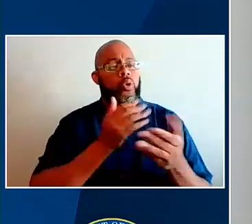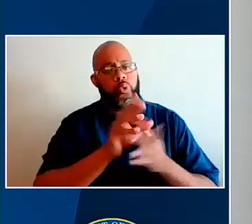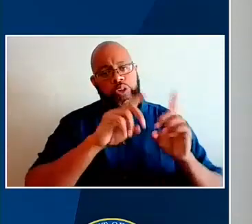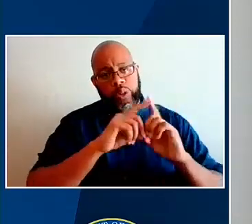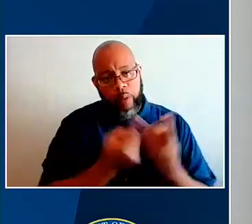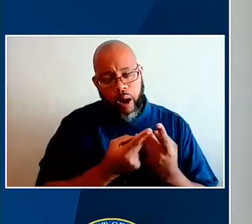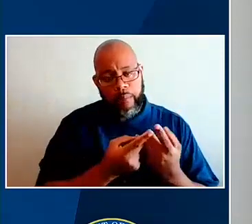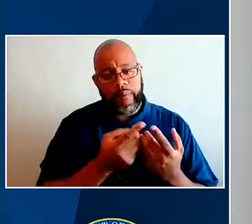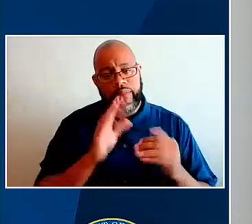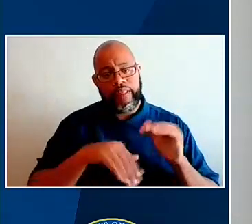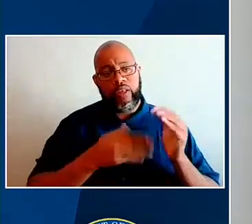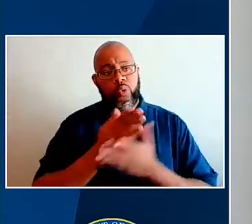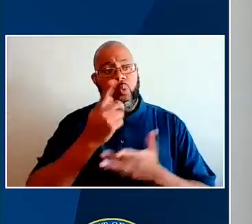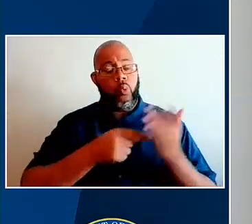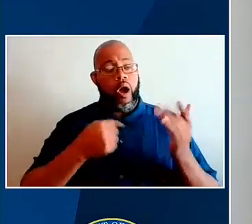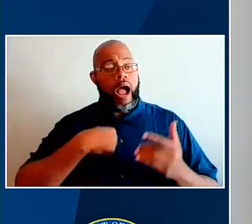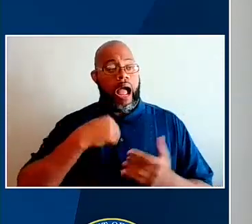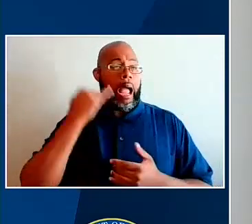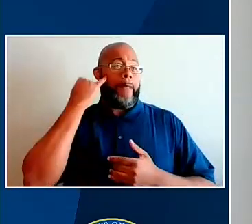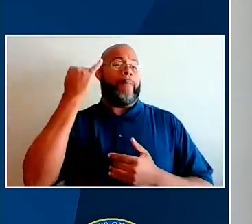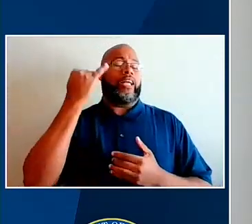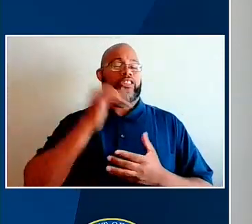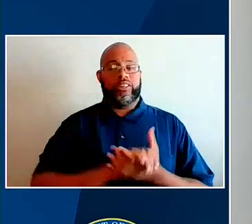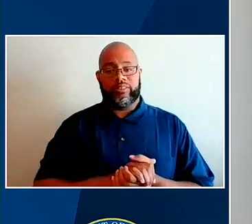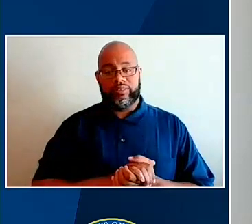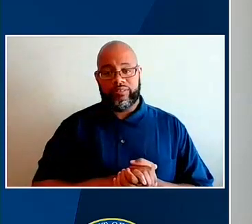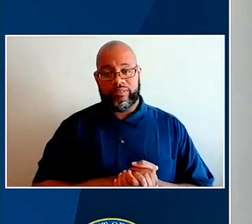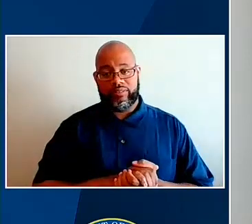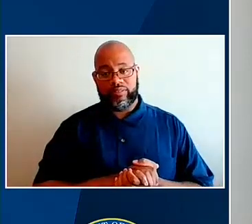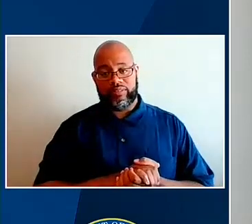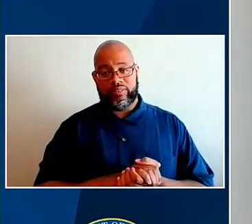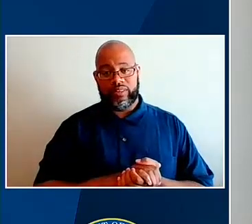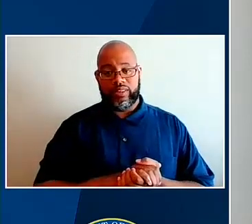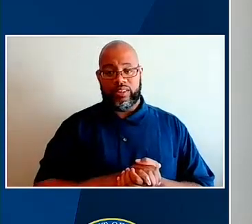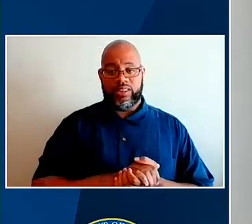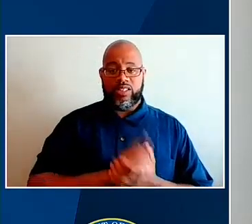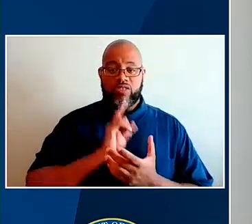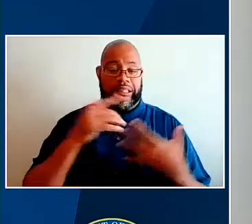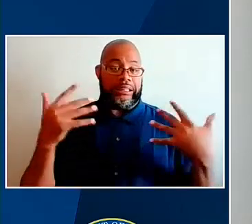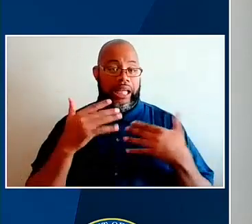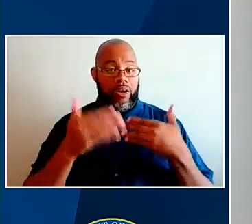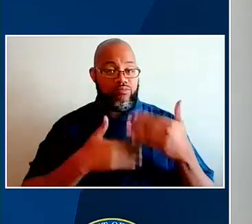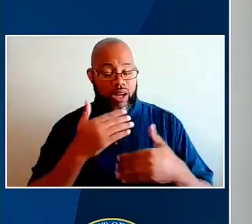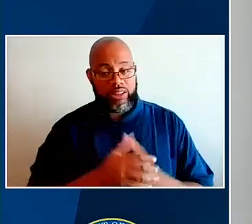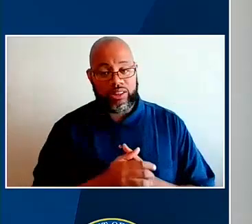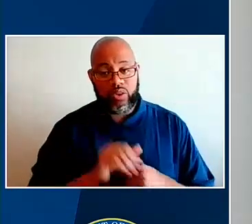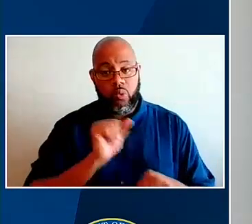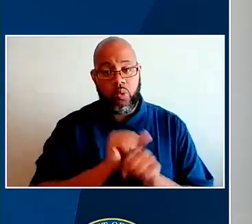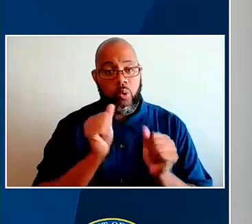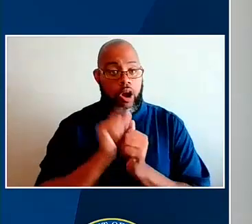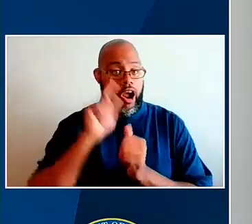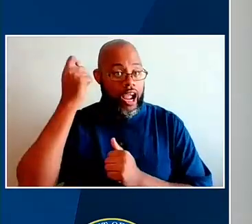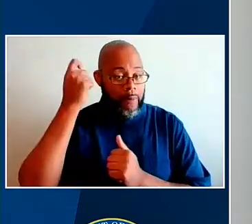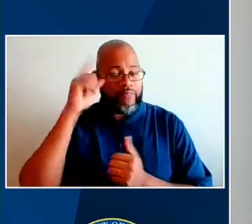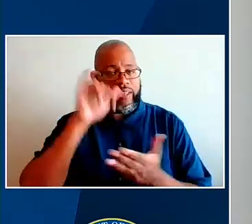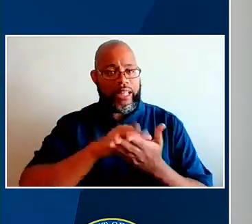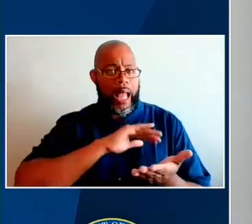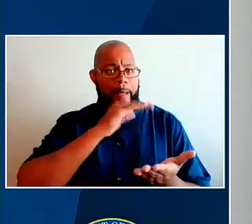and going through what I imagine would be a rather scary process of working with the government for this